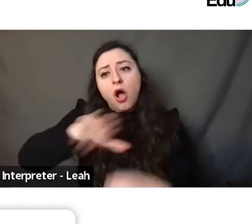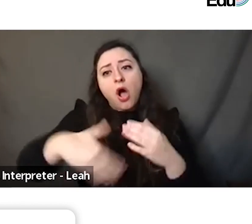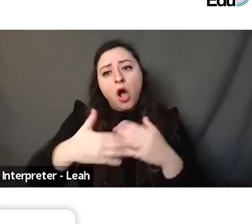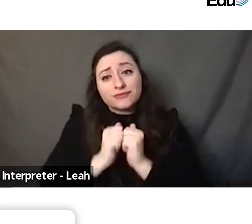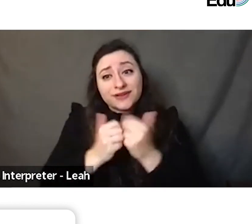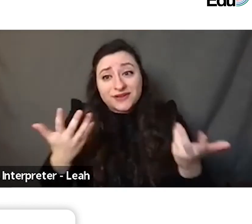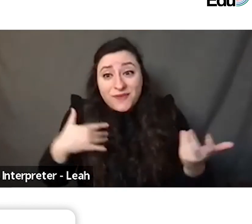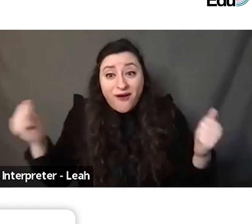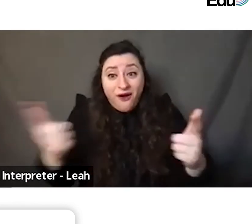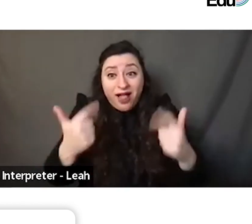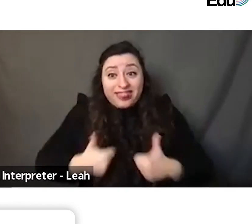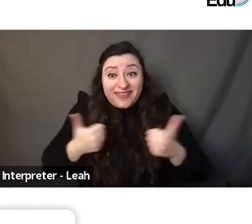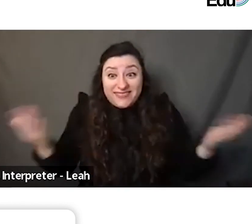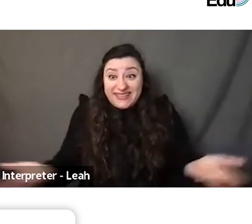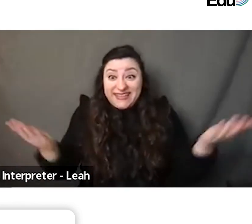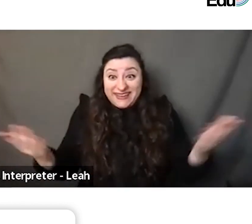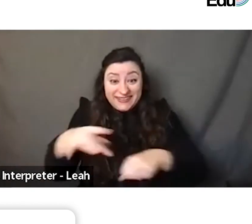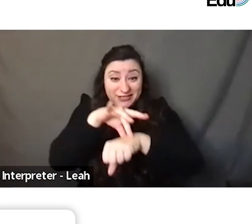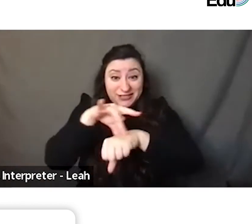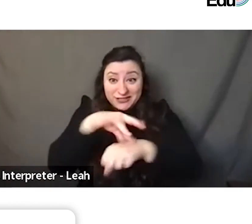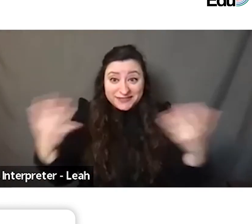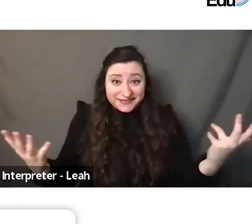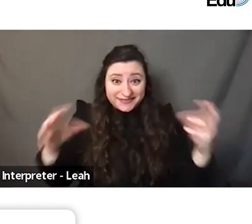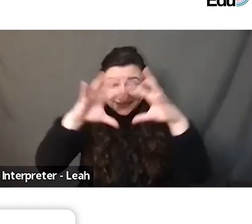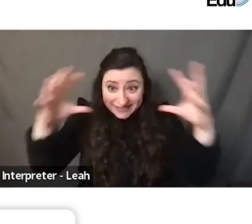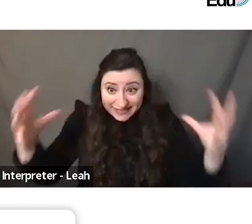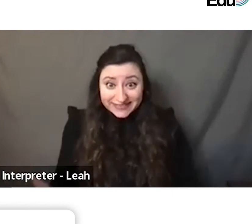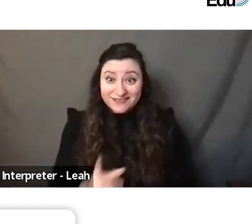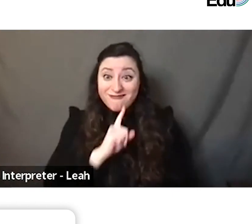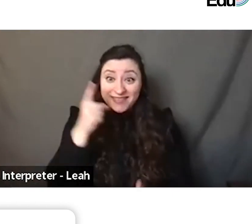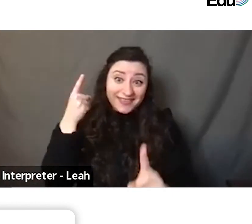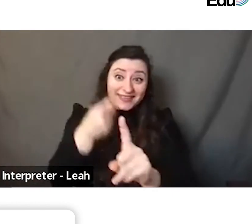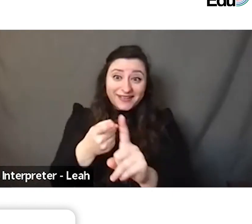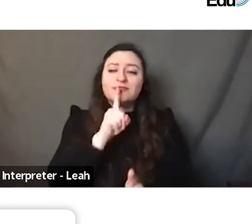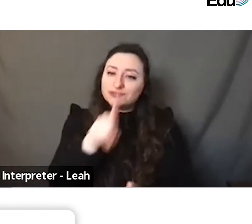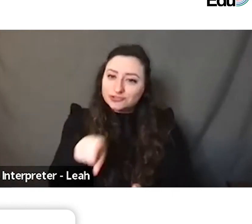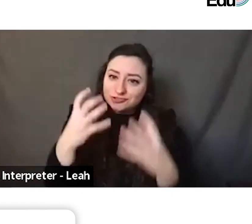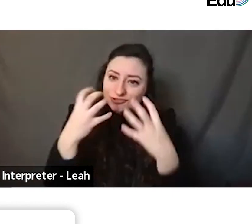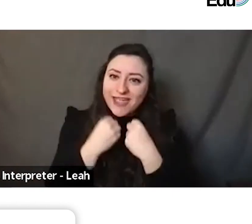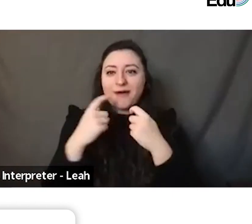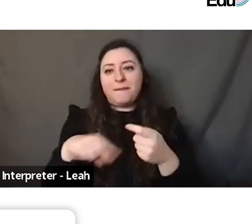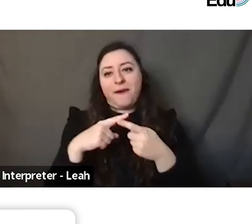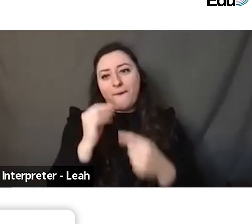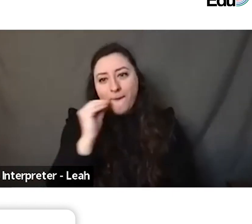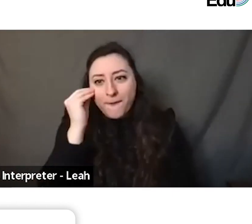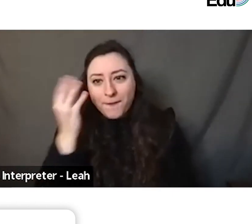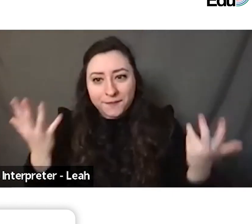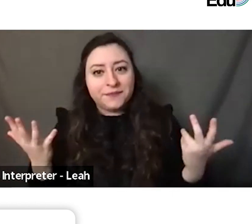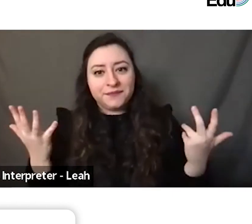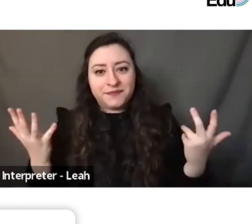we all live here, like we all live on planet Earth, you know, yeah. So ultimately we should care about our home, you know, we all live here.